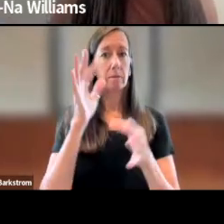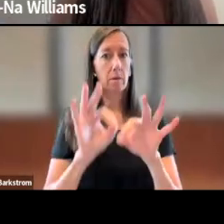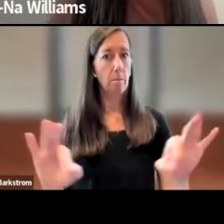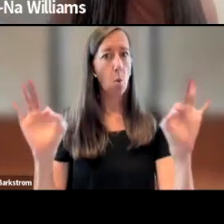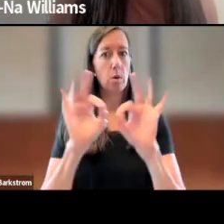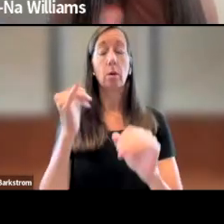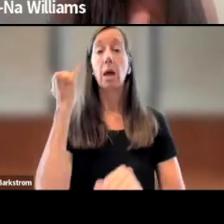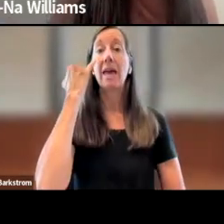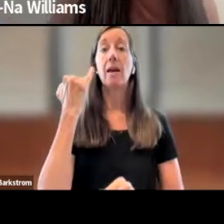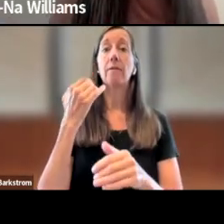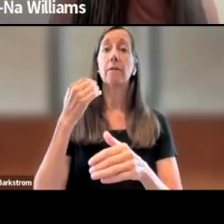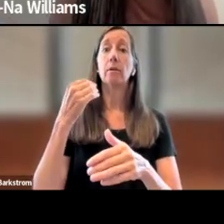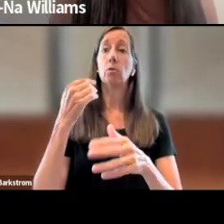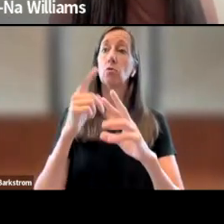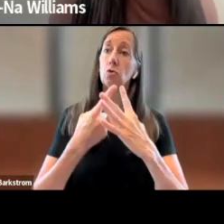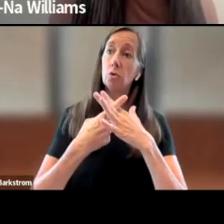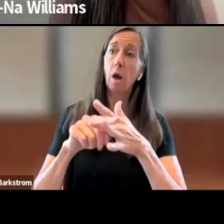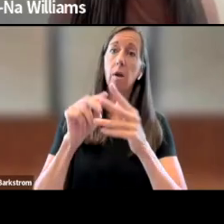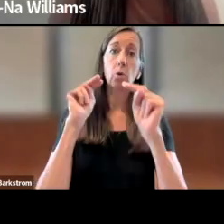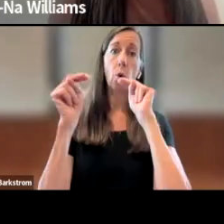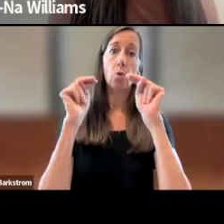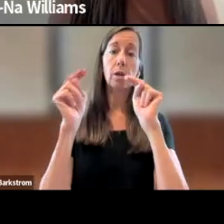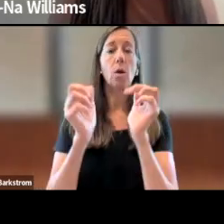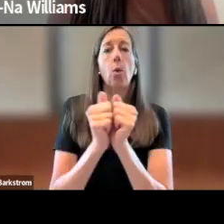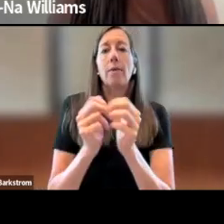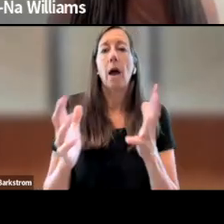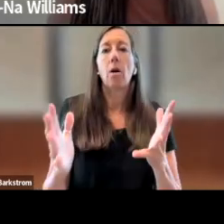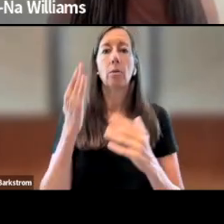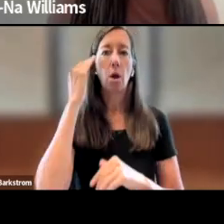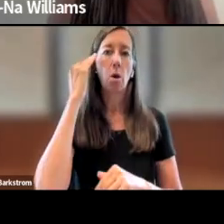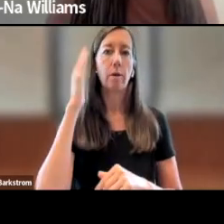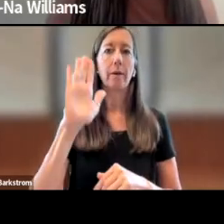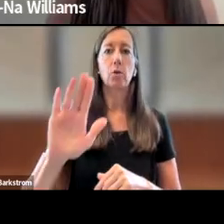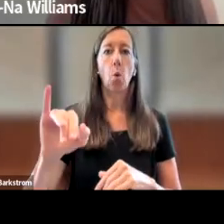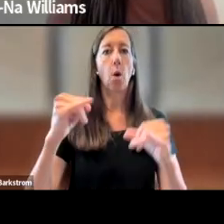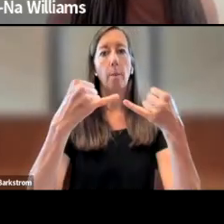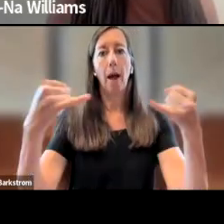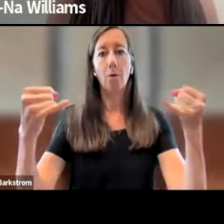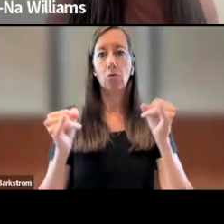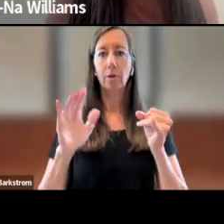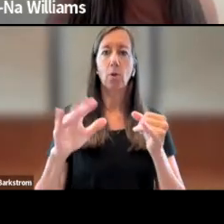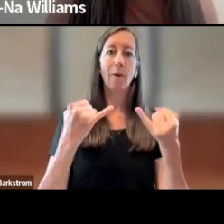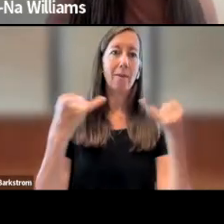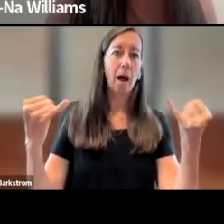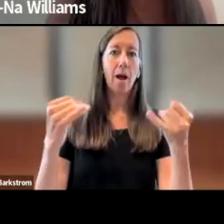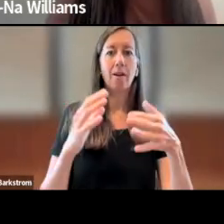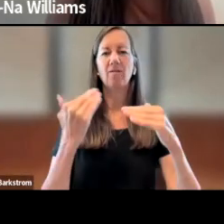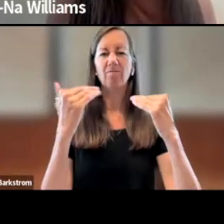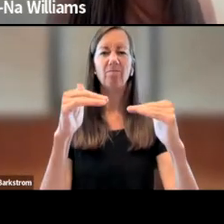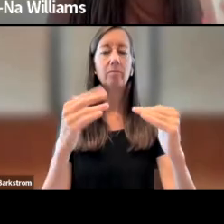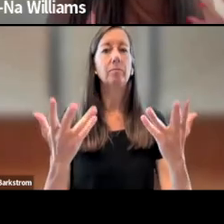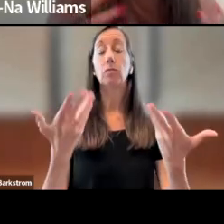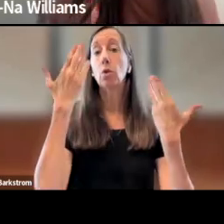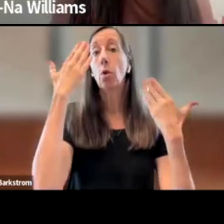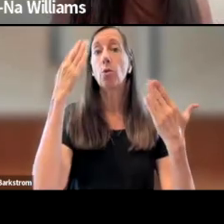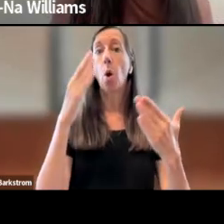without knowing your boundary and your line, then what will end up happening is they might be able to convince you in the